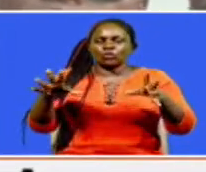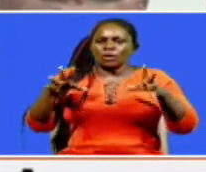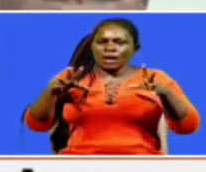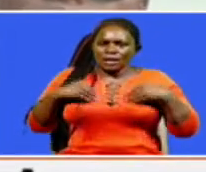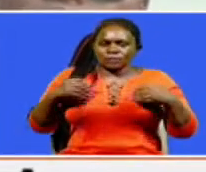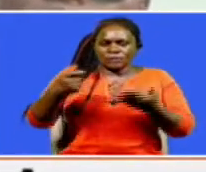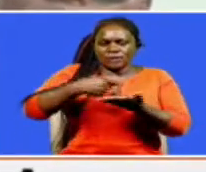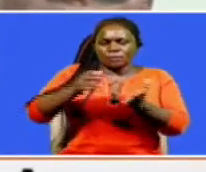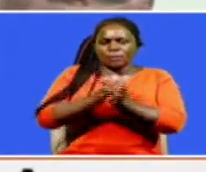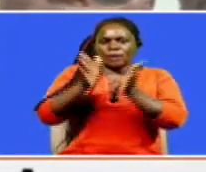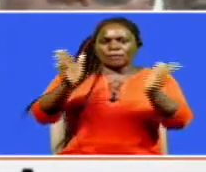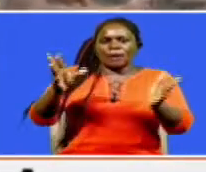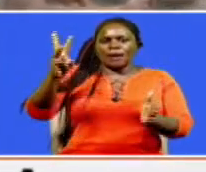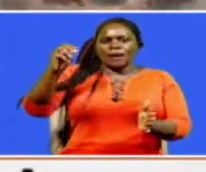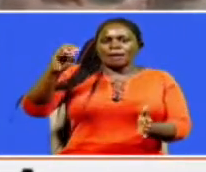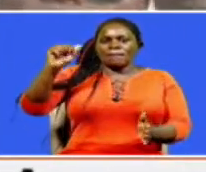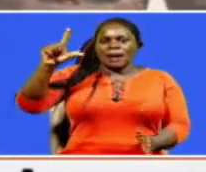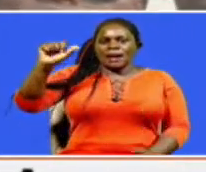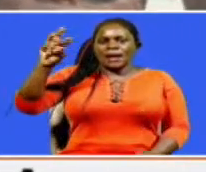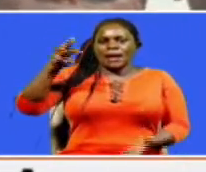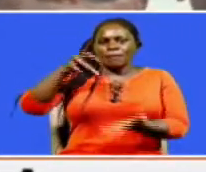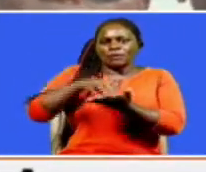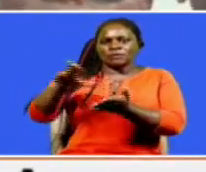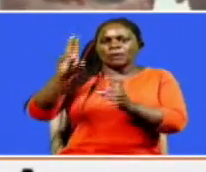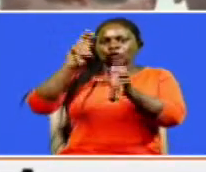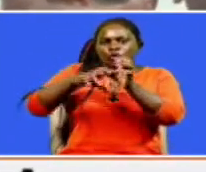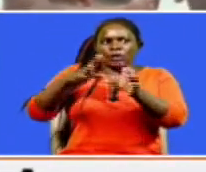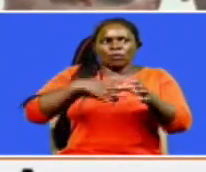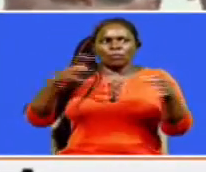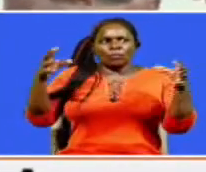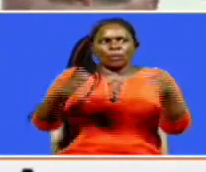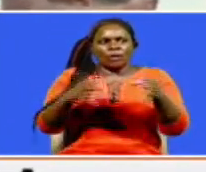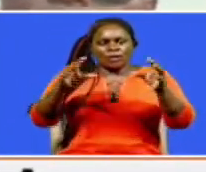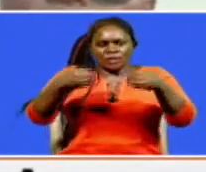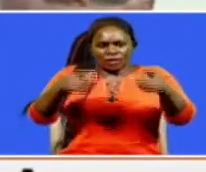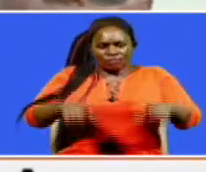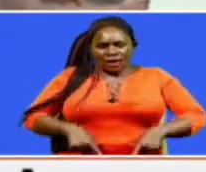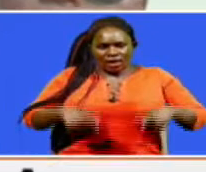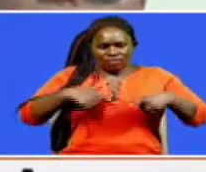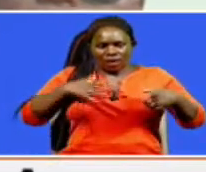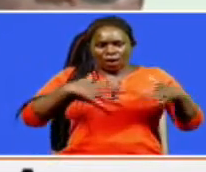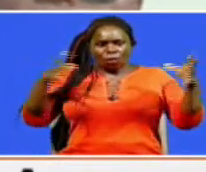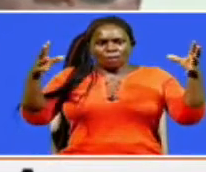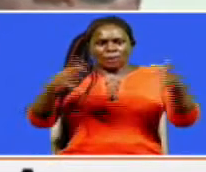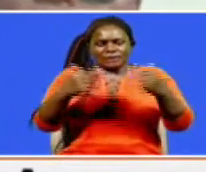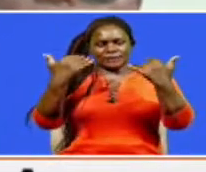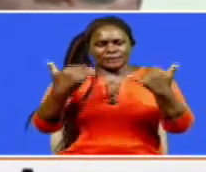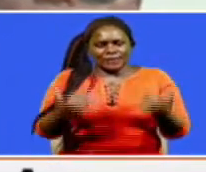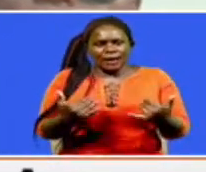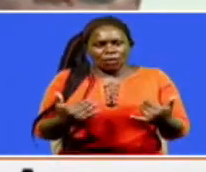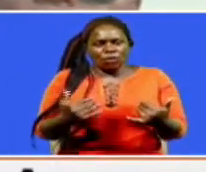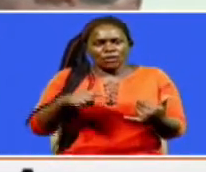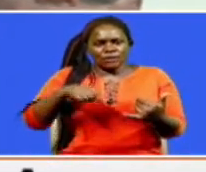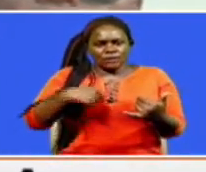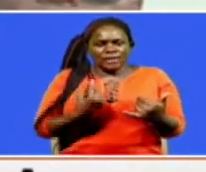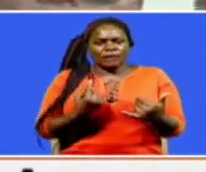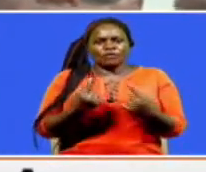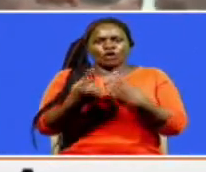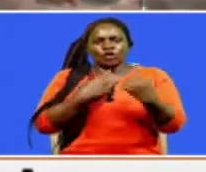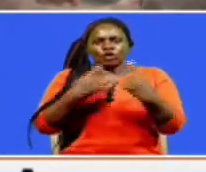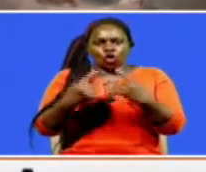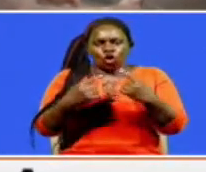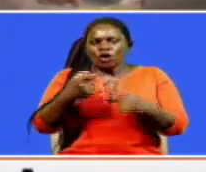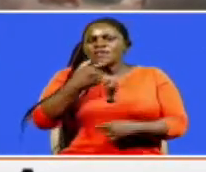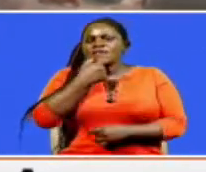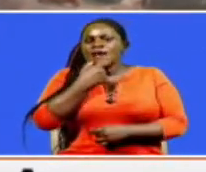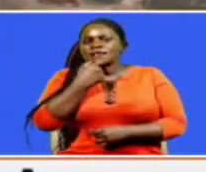the secretary general of Cleophas Malala, because since he joined our party, he gave life to our party. And right now, sisi kama tunavyoongea vijana